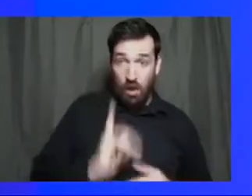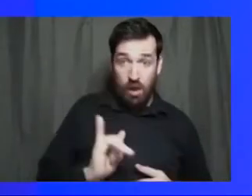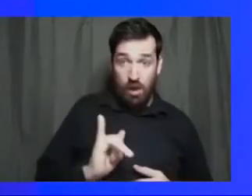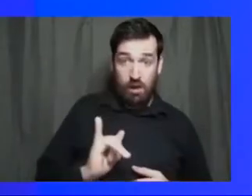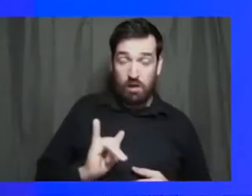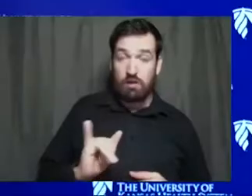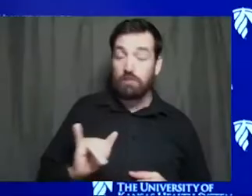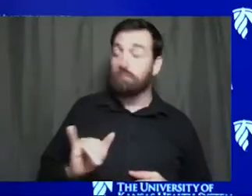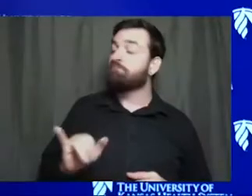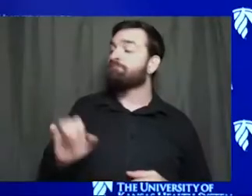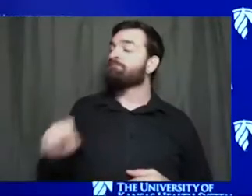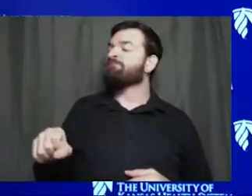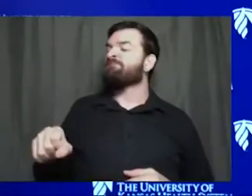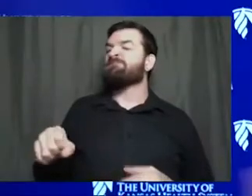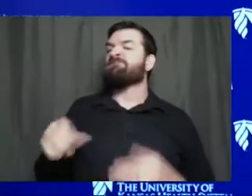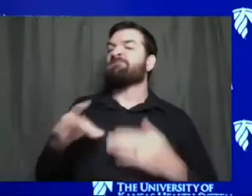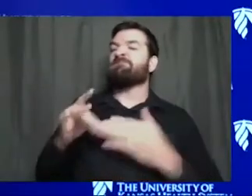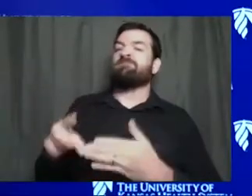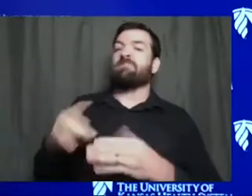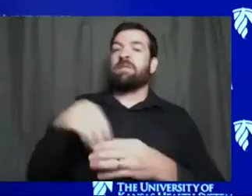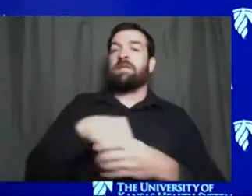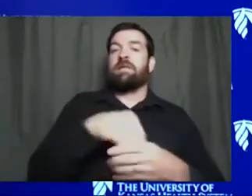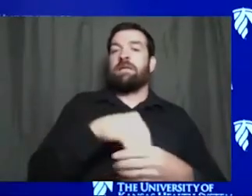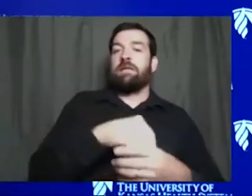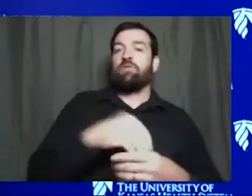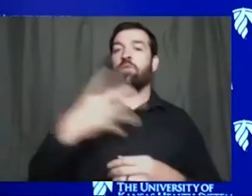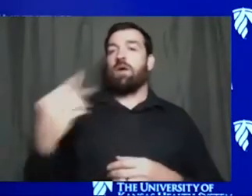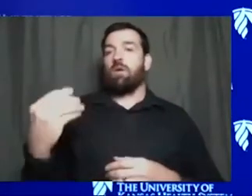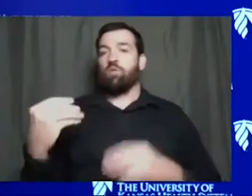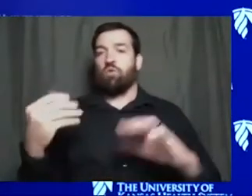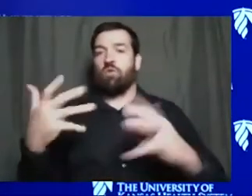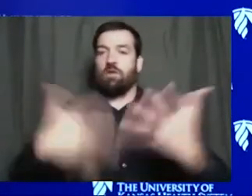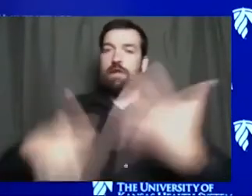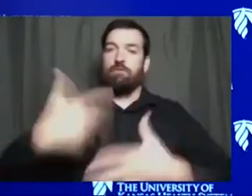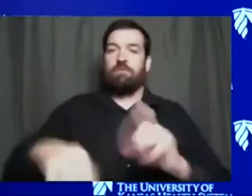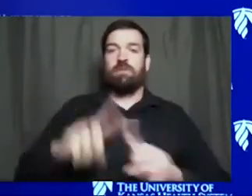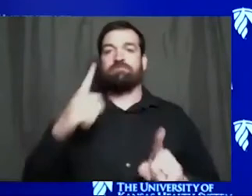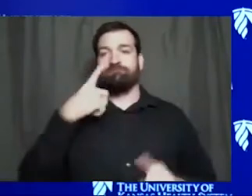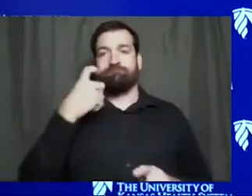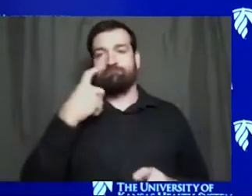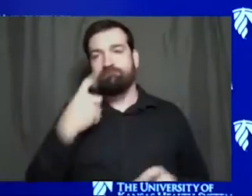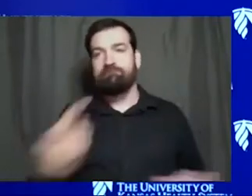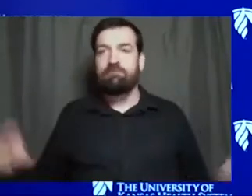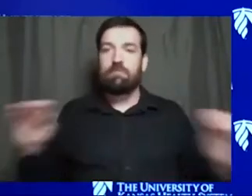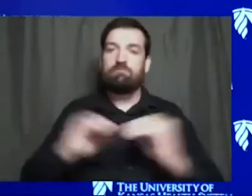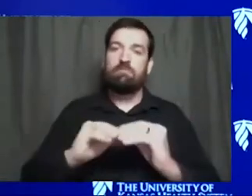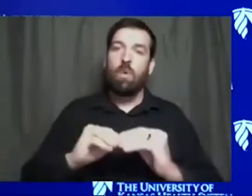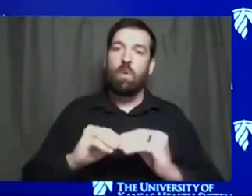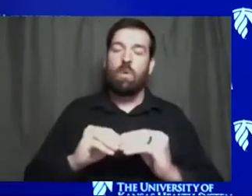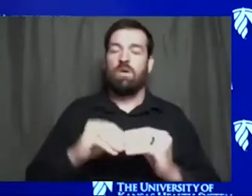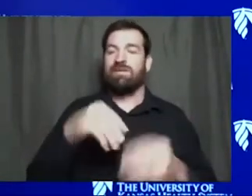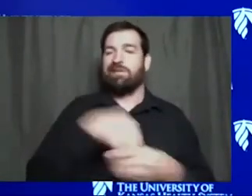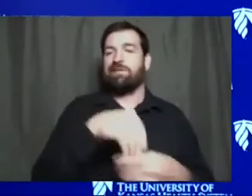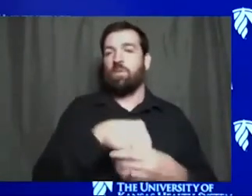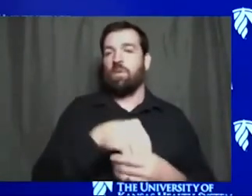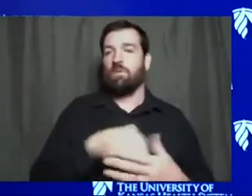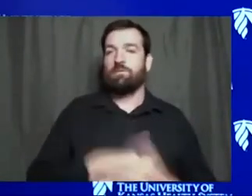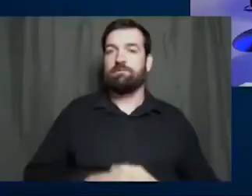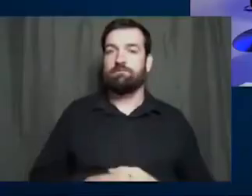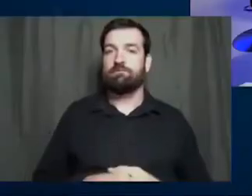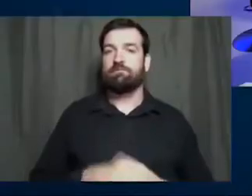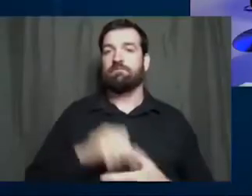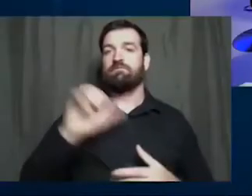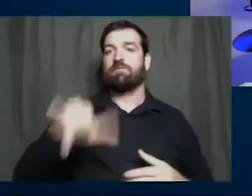or reference to indoor and outdoor gatherings, but I would suspect most of those are going to be those indoor gatherings there in that CDC report.